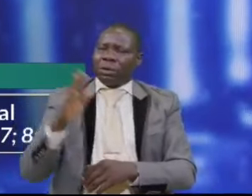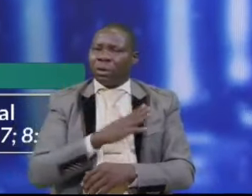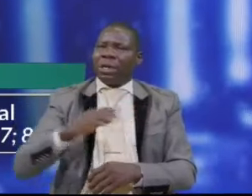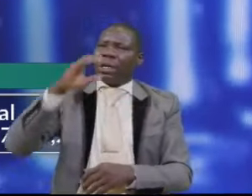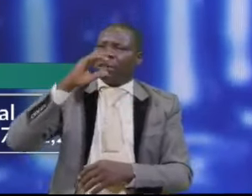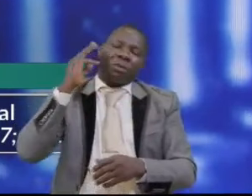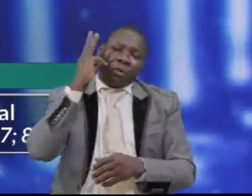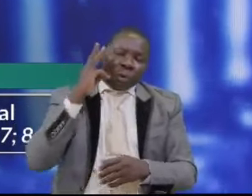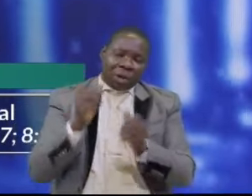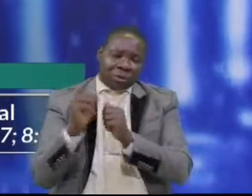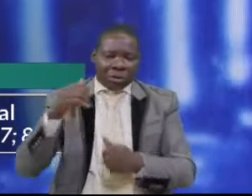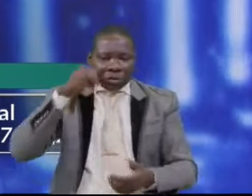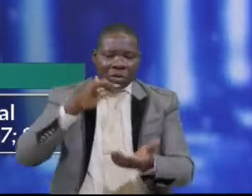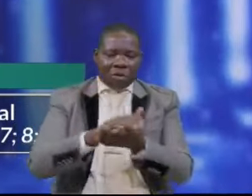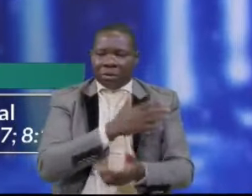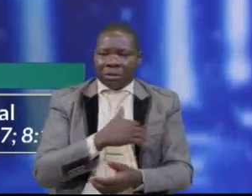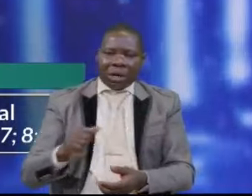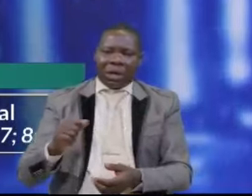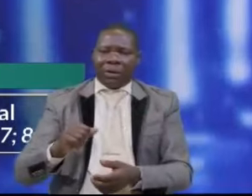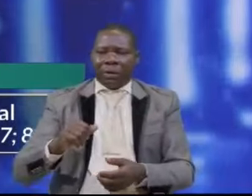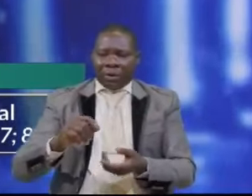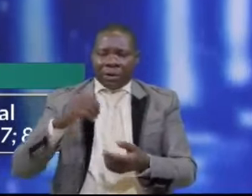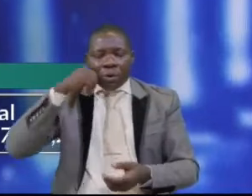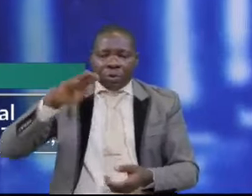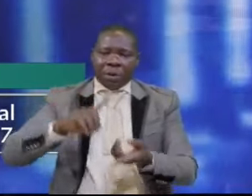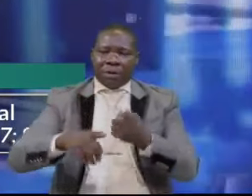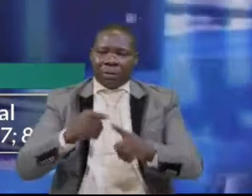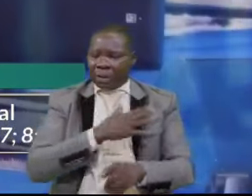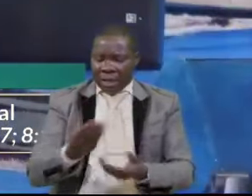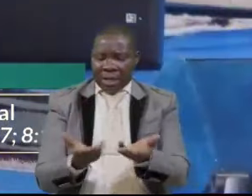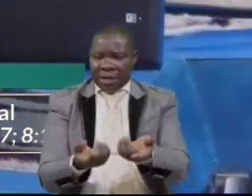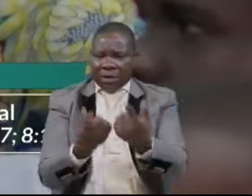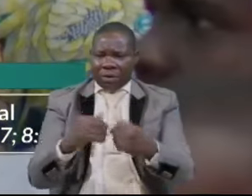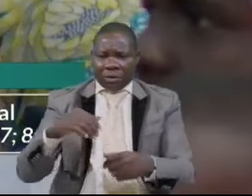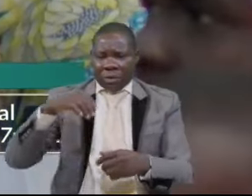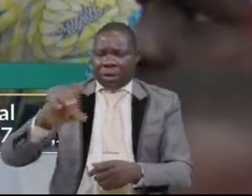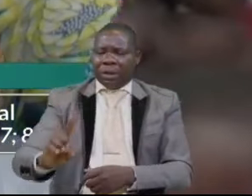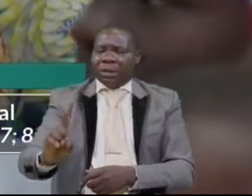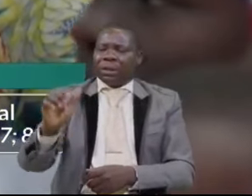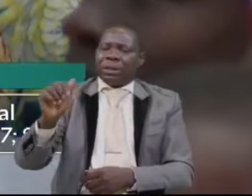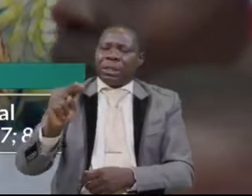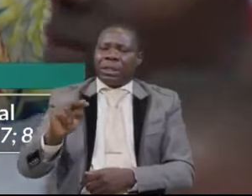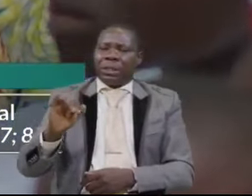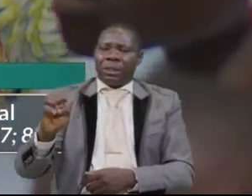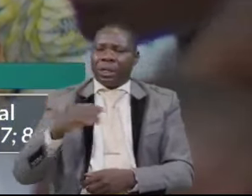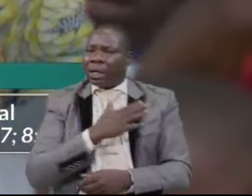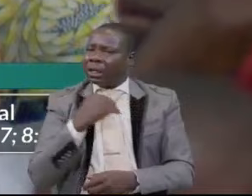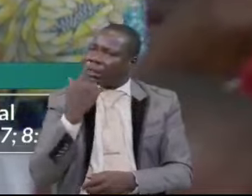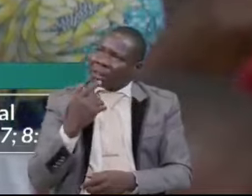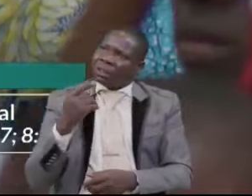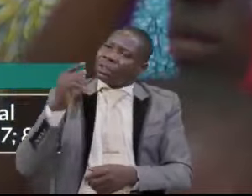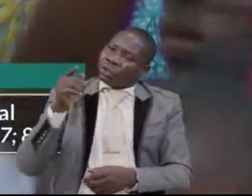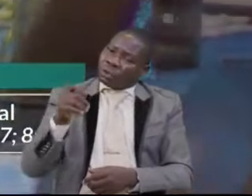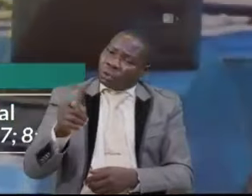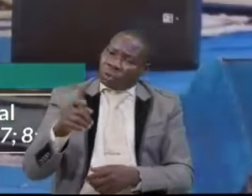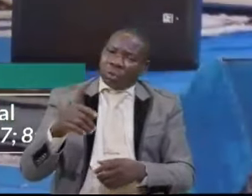here Daniel comes, an exceptional man, and he said, thou God whom you disrespect,